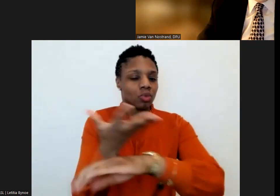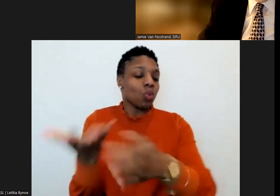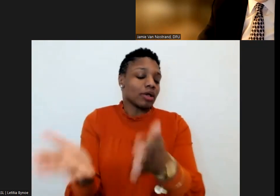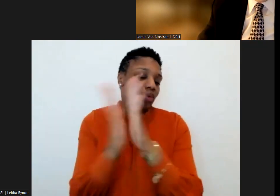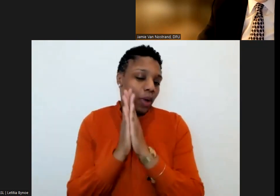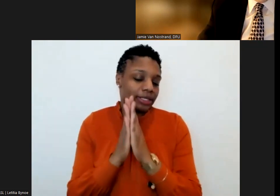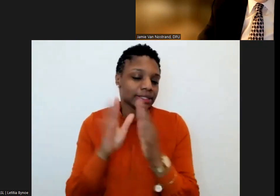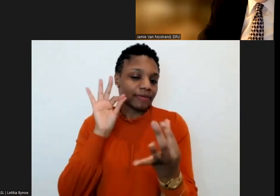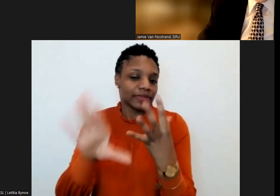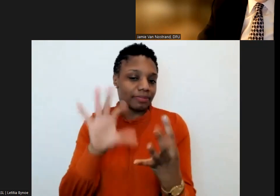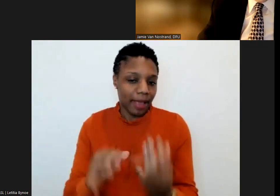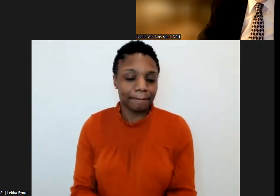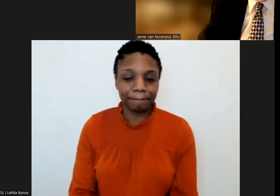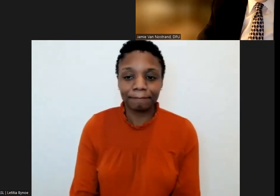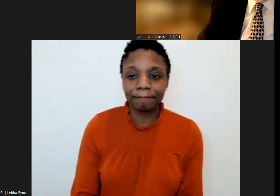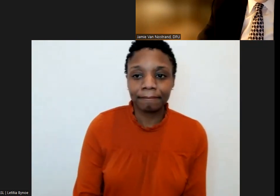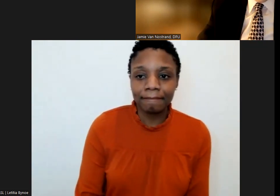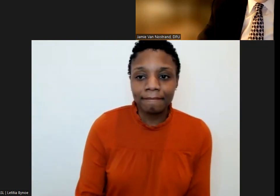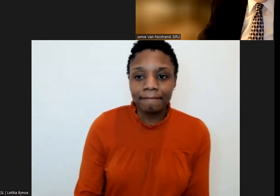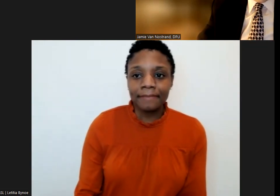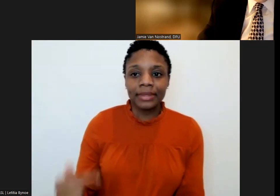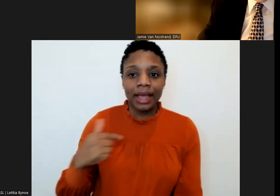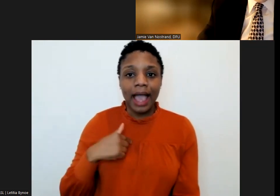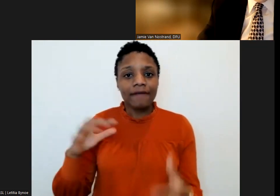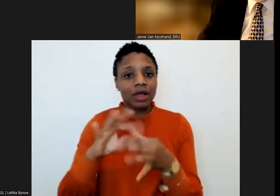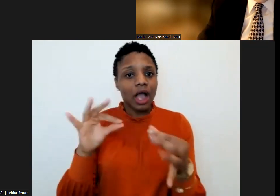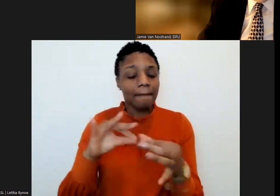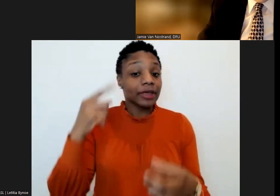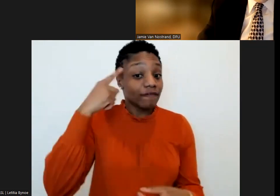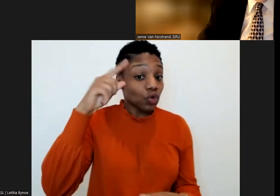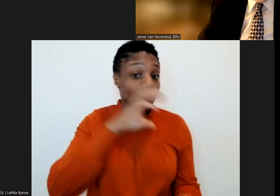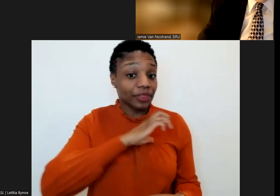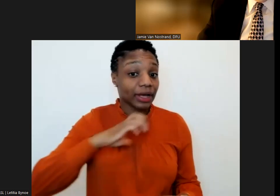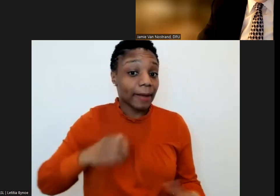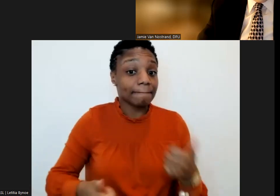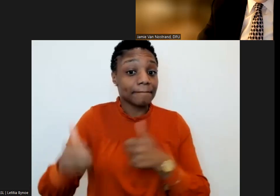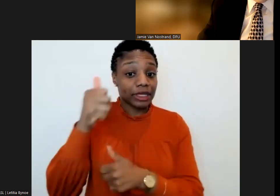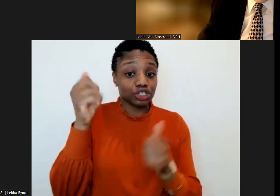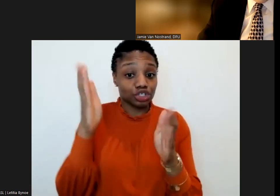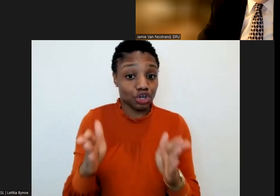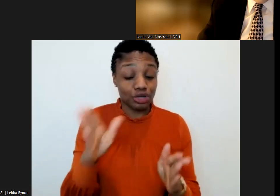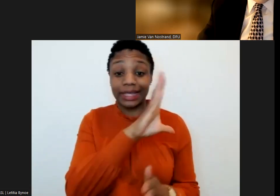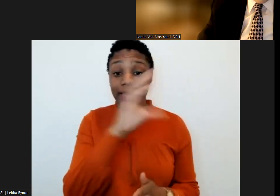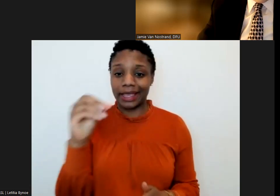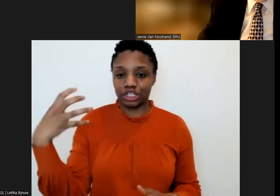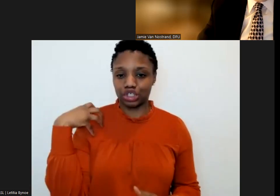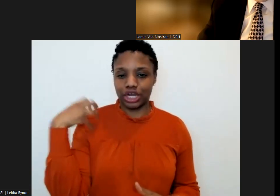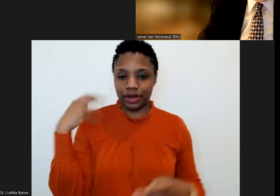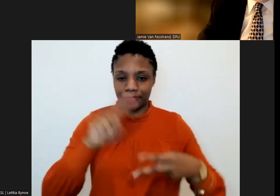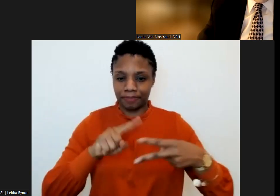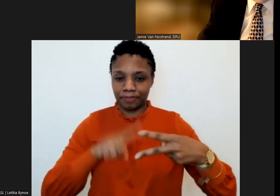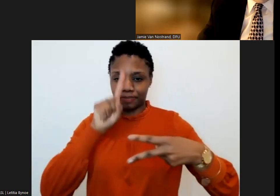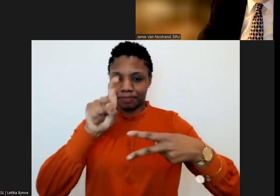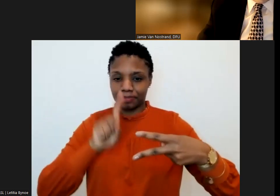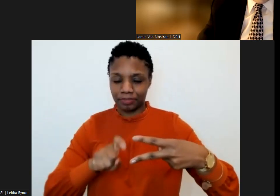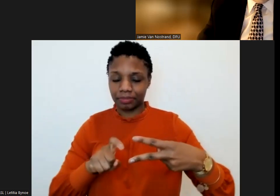And I have a question about comment for the commissioners, the commissioner and the chair. And just from my own